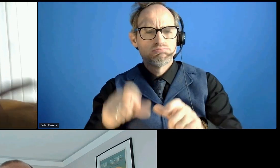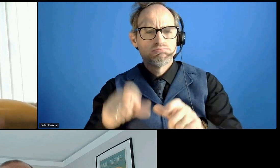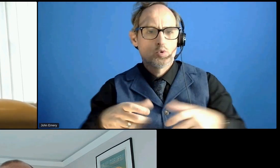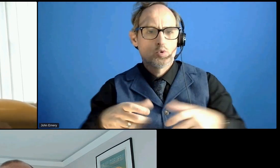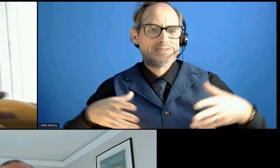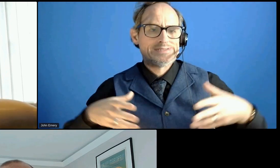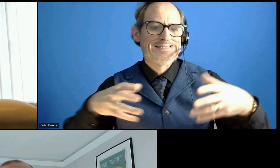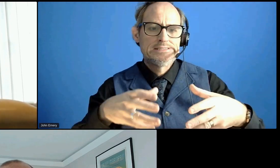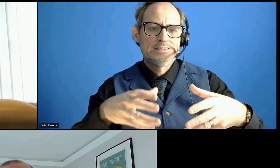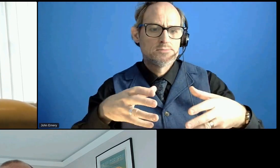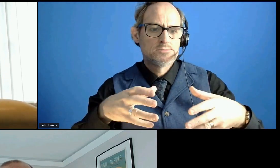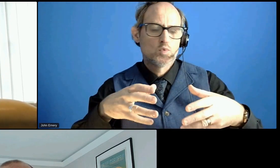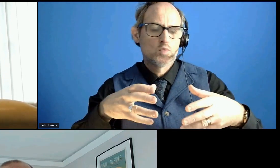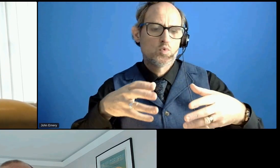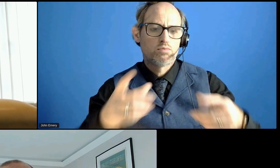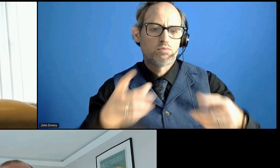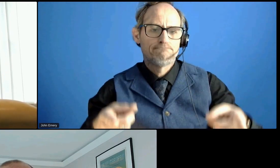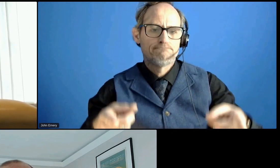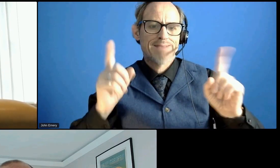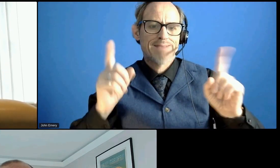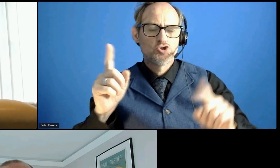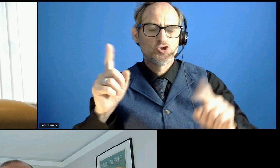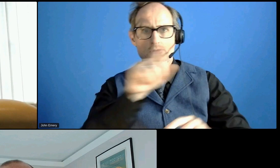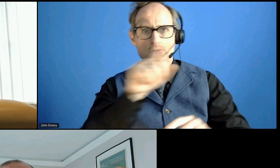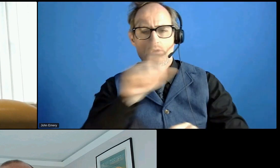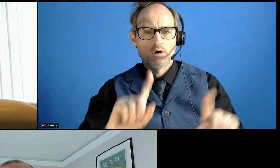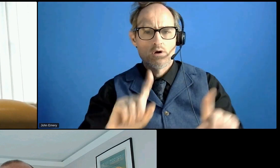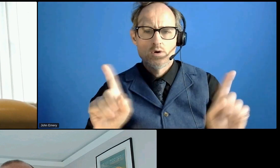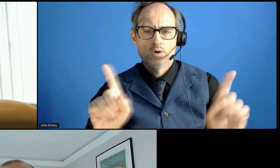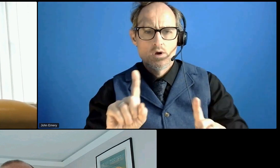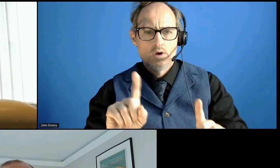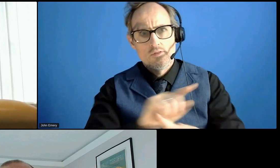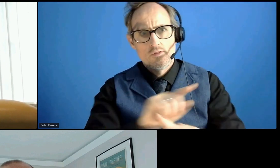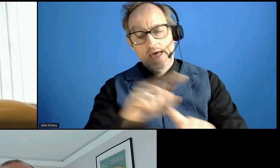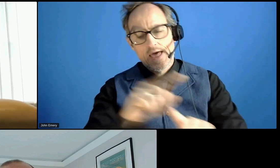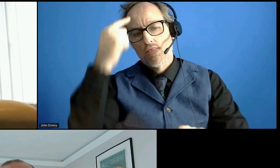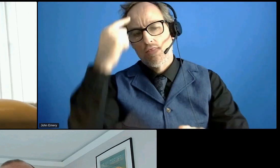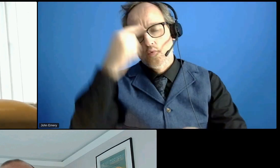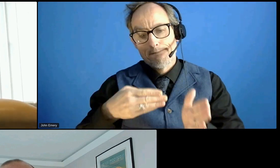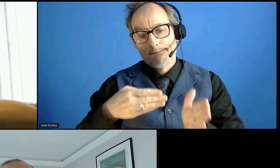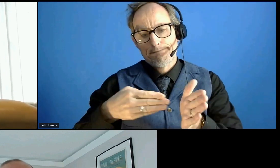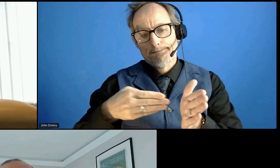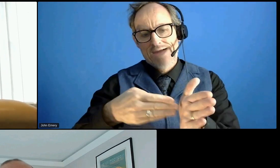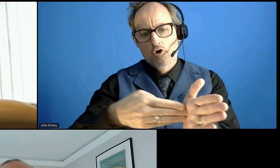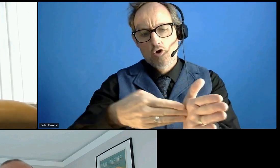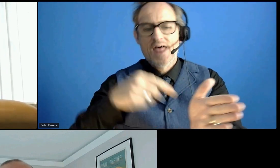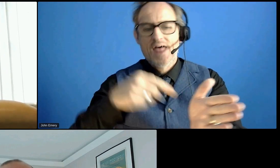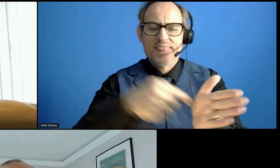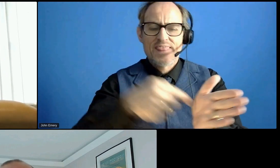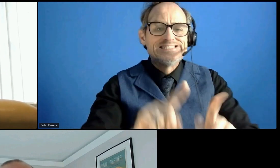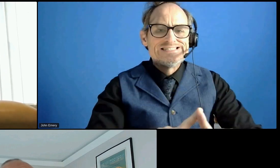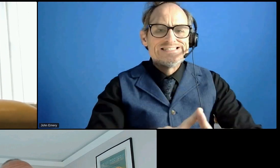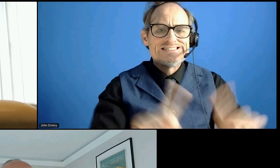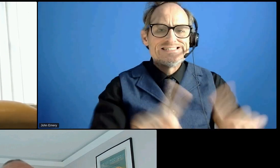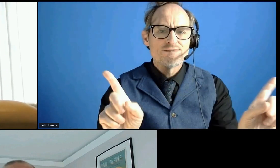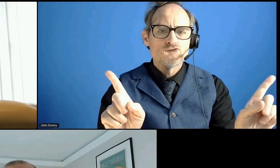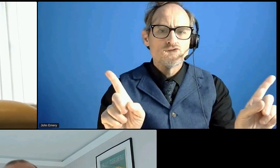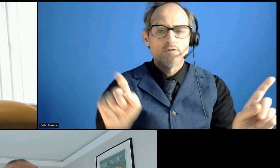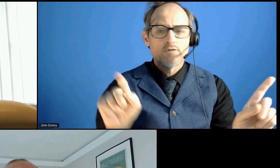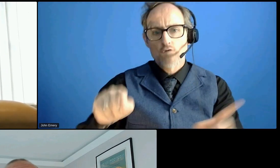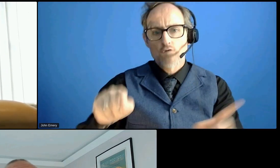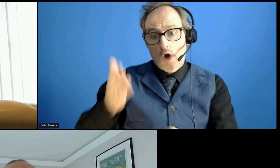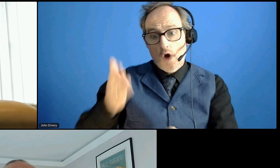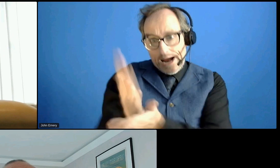senior management or staff thought what the barriers might be were different to what were the barriers